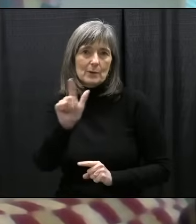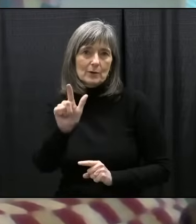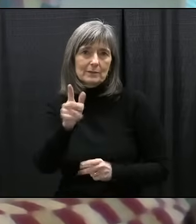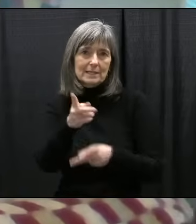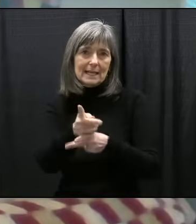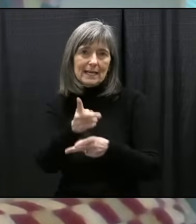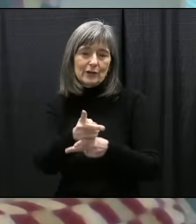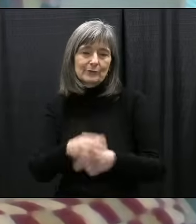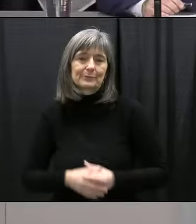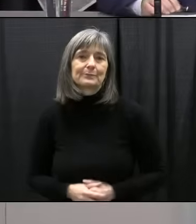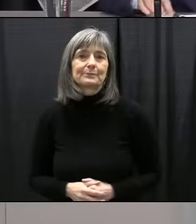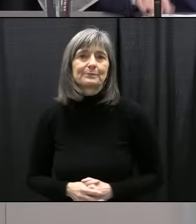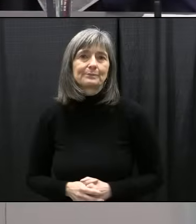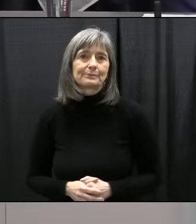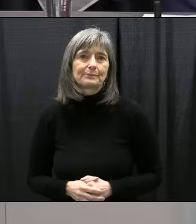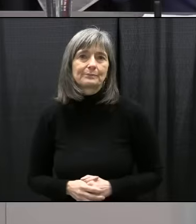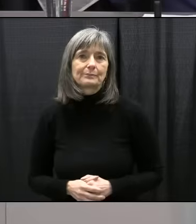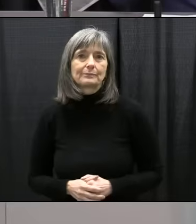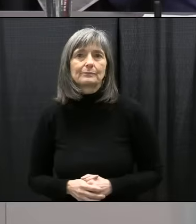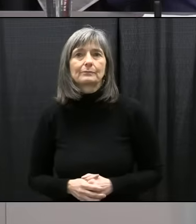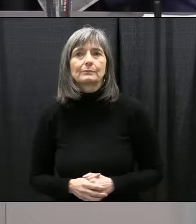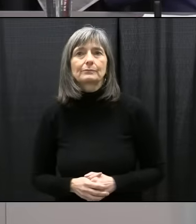take care.